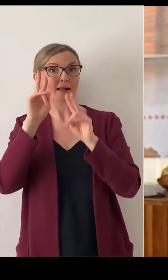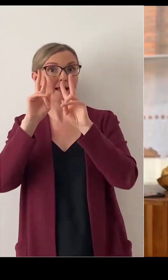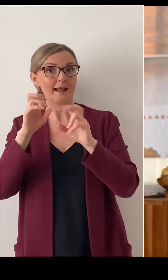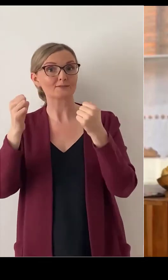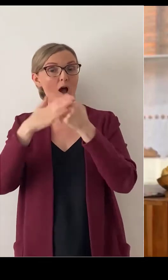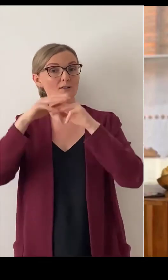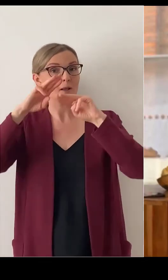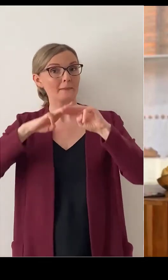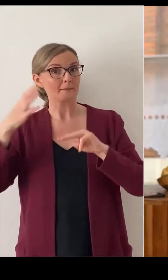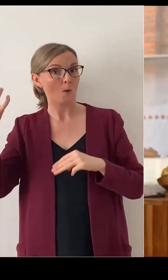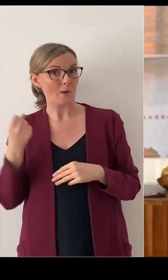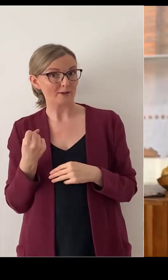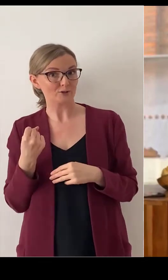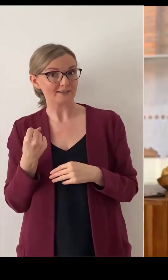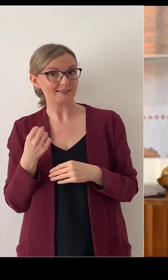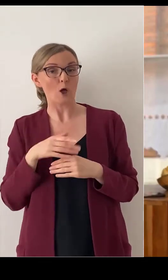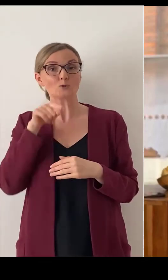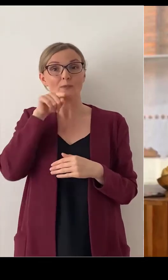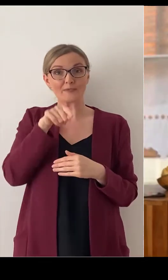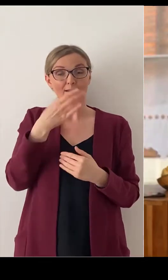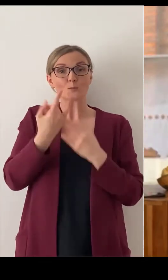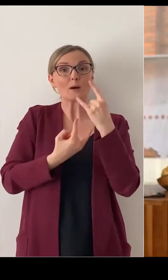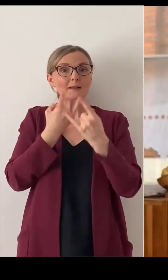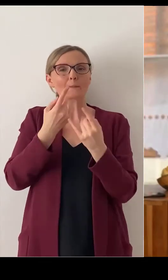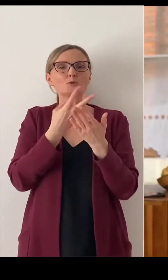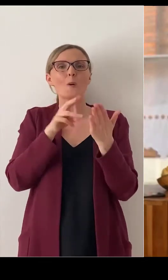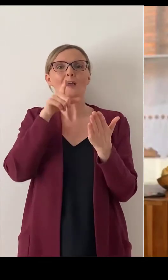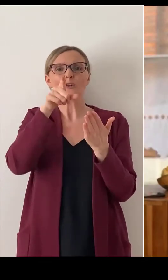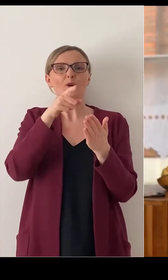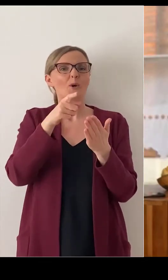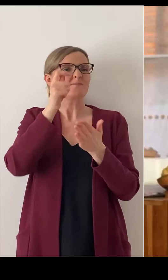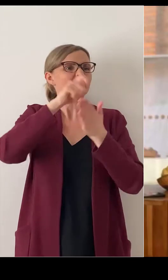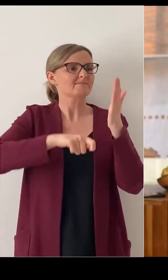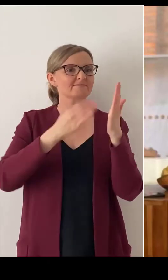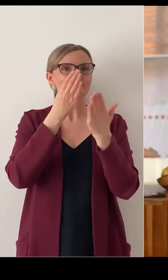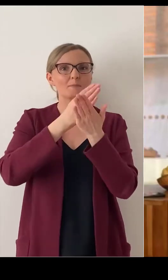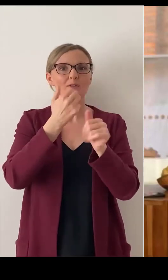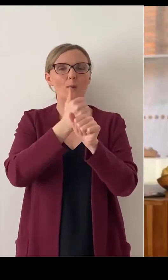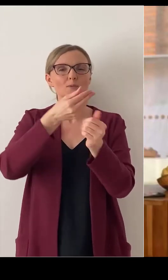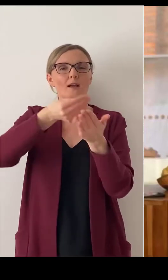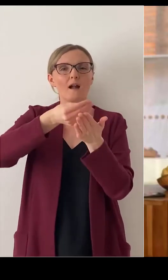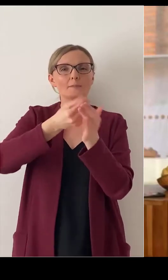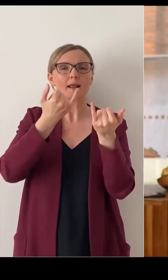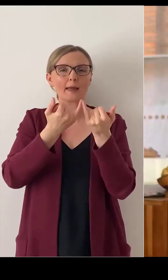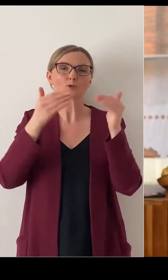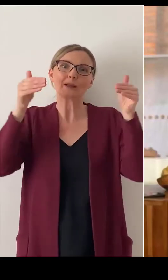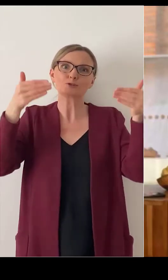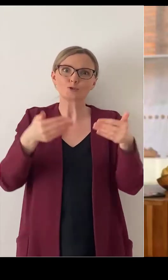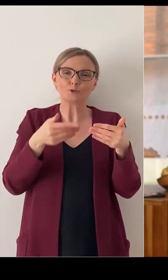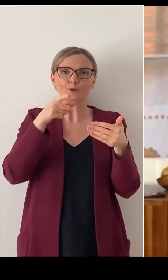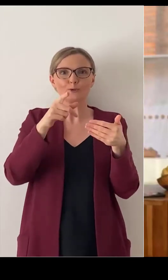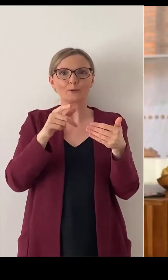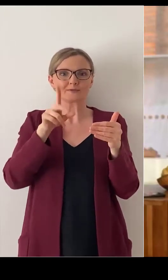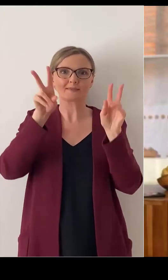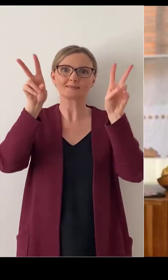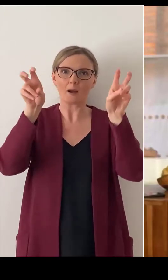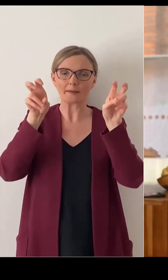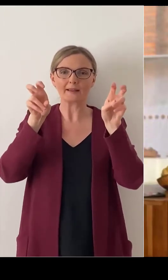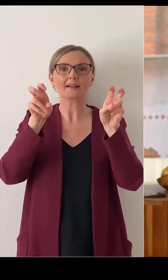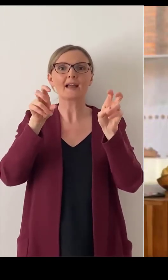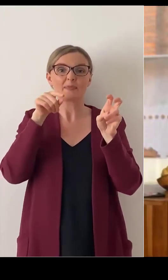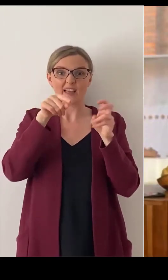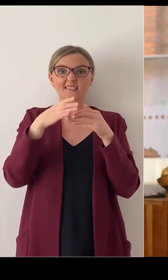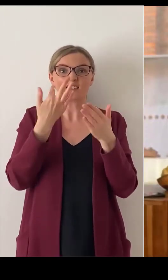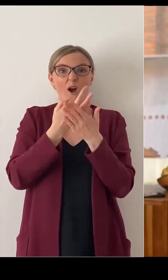This is what you would have in introductory textbooks to economics. But this is not the end of the